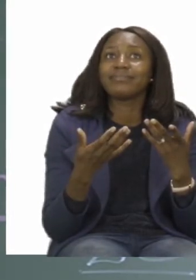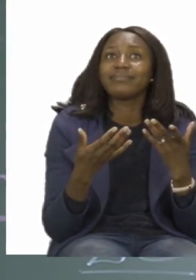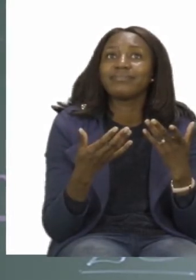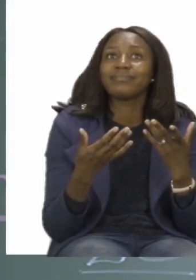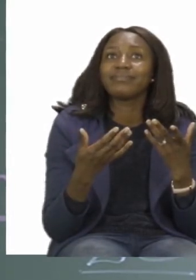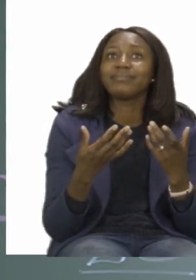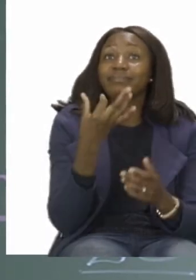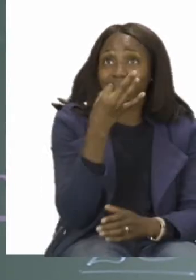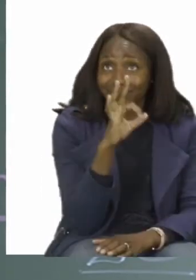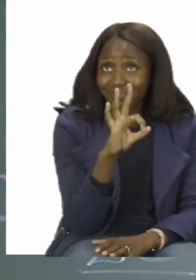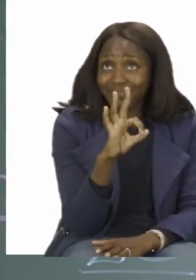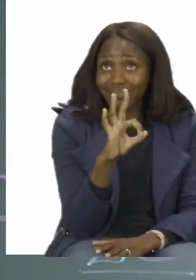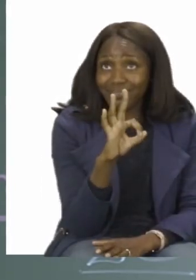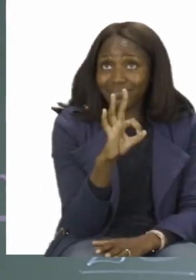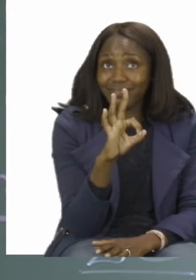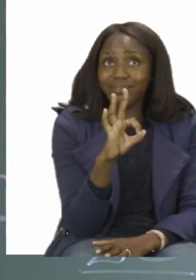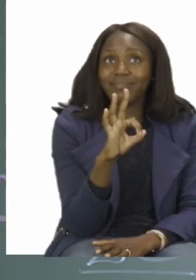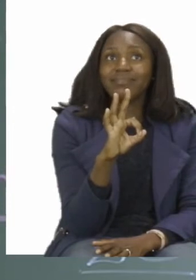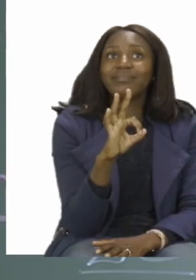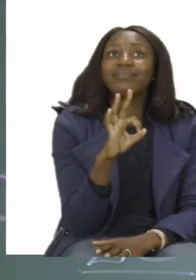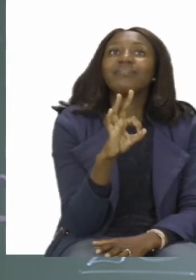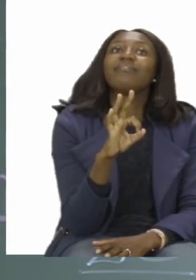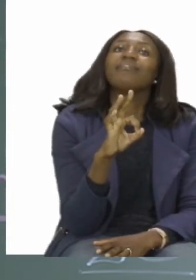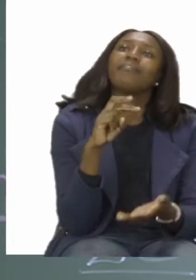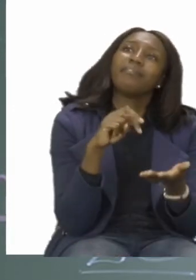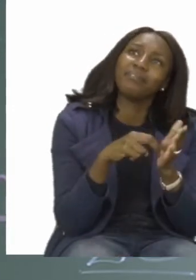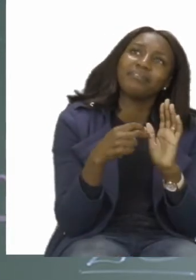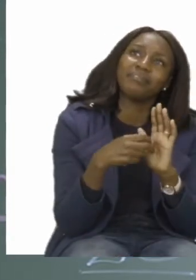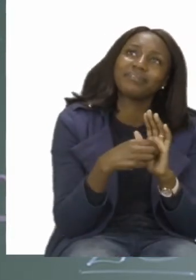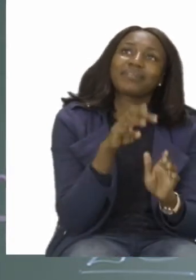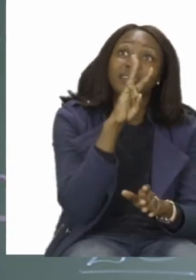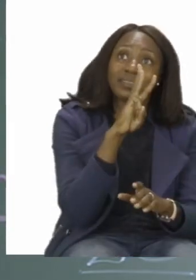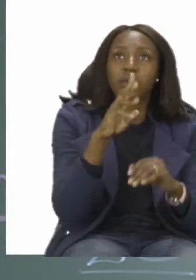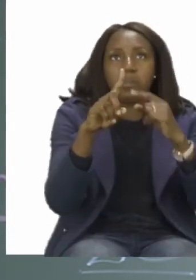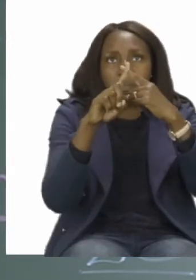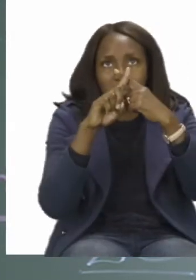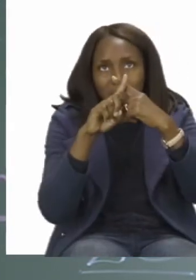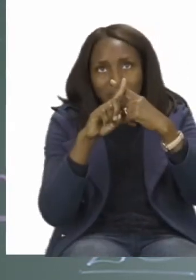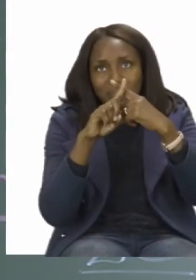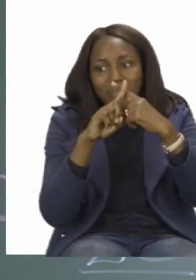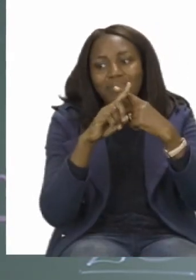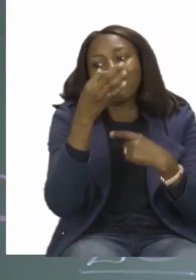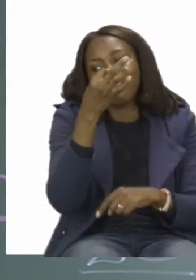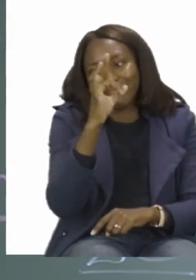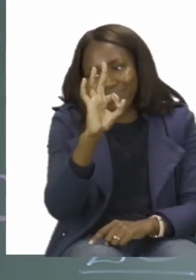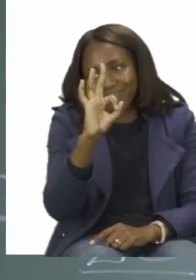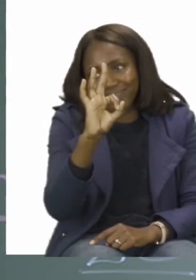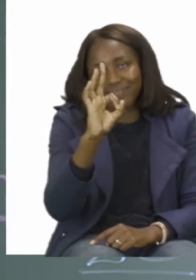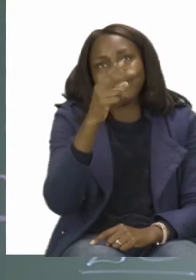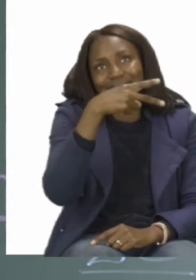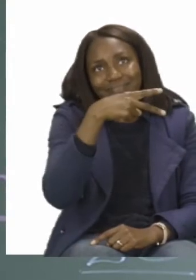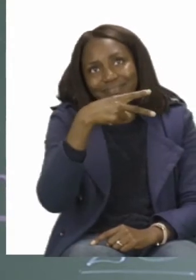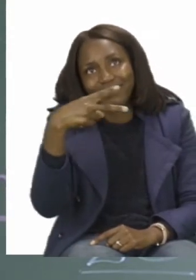it 9 times. So now we can go ahead and say 3